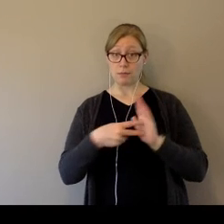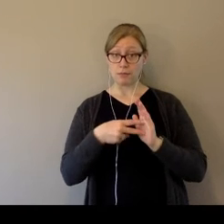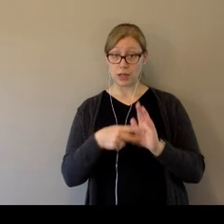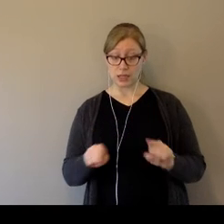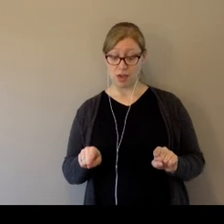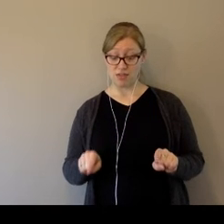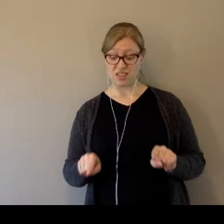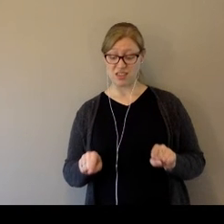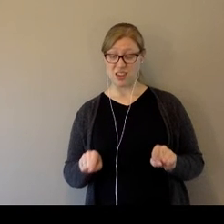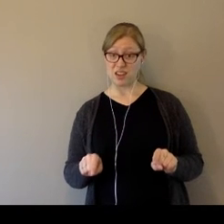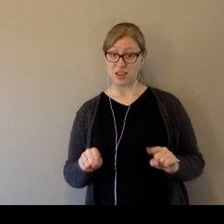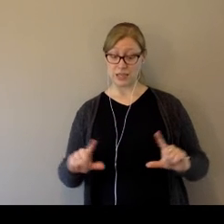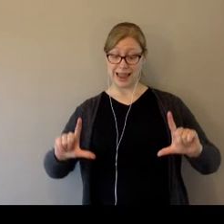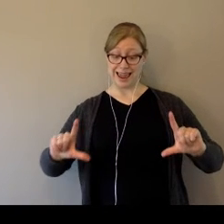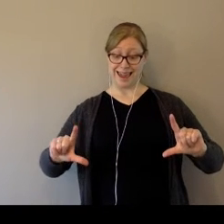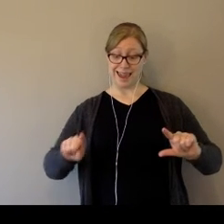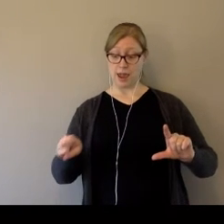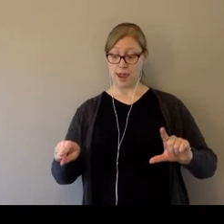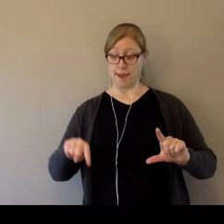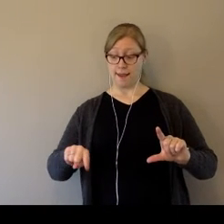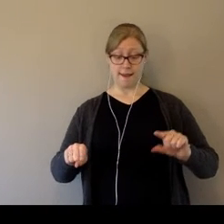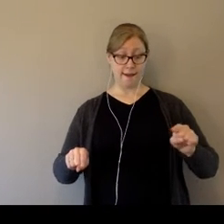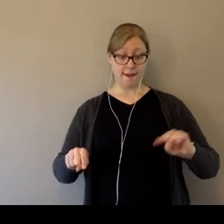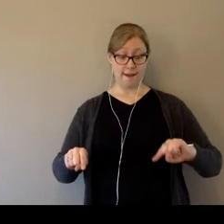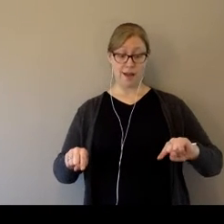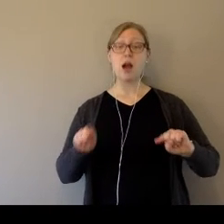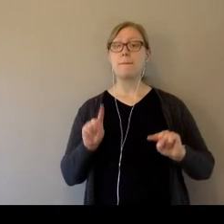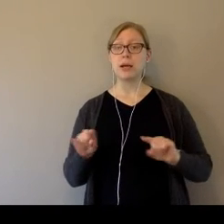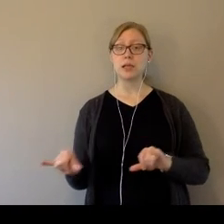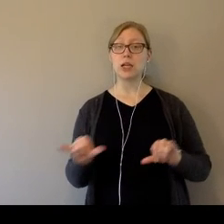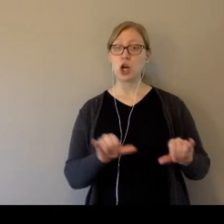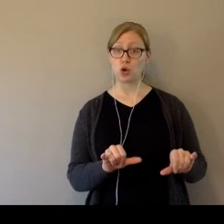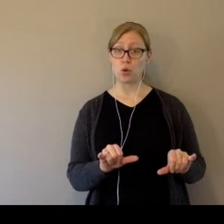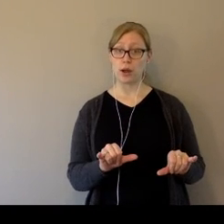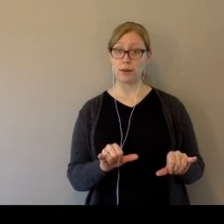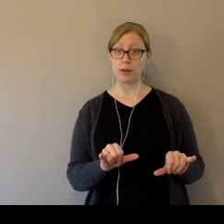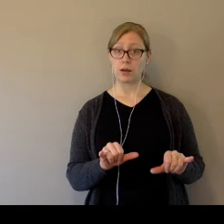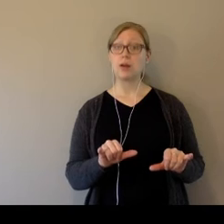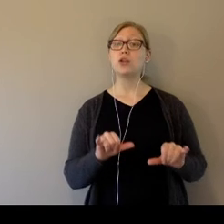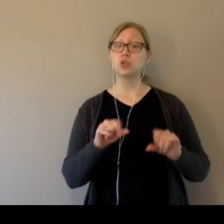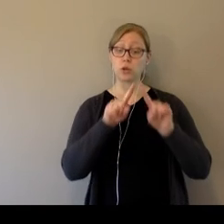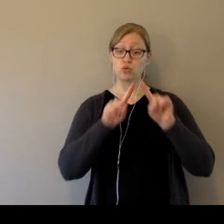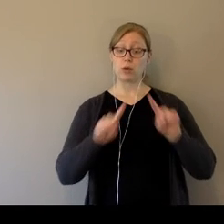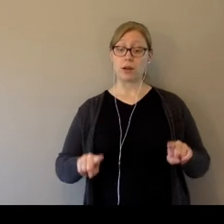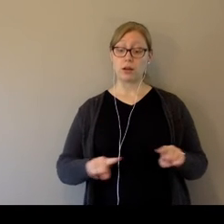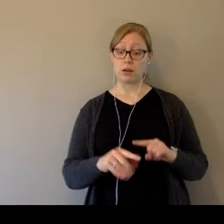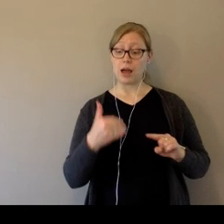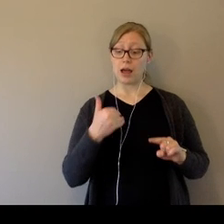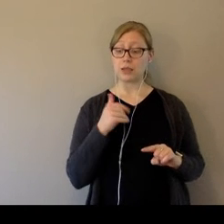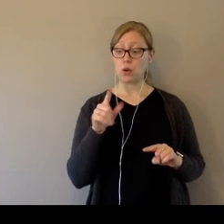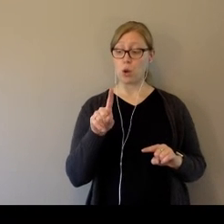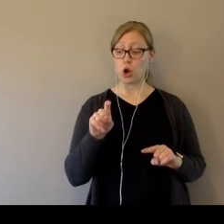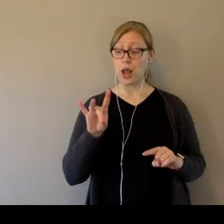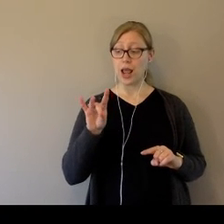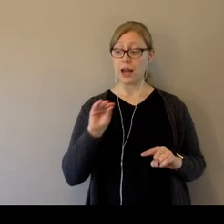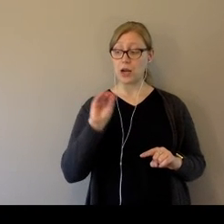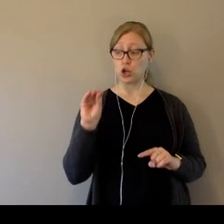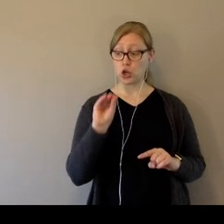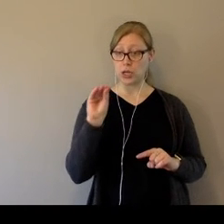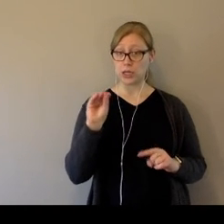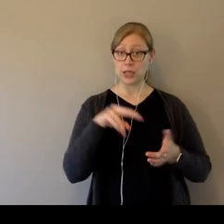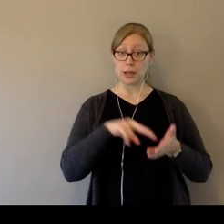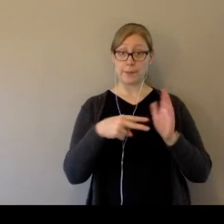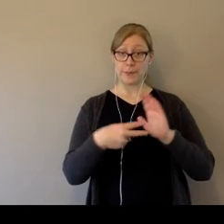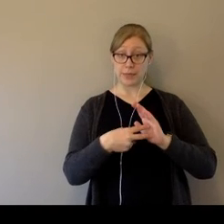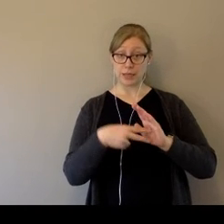congruent. They have to also be the same. And so I have a triangle has 180 degrees. So if I subtract 36 out of